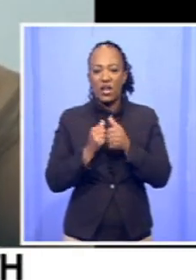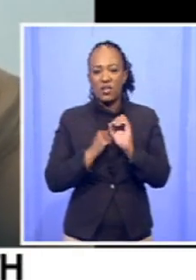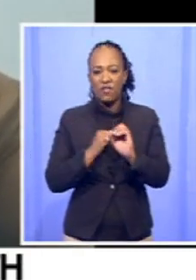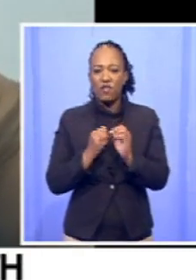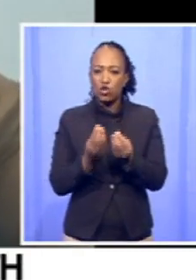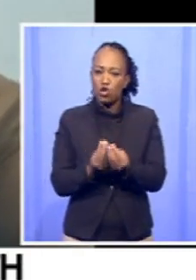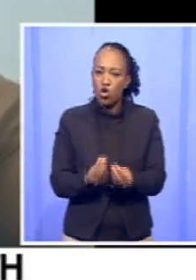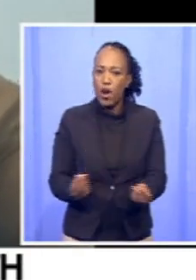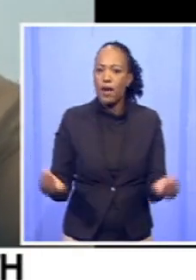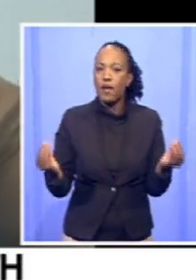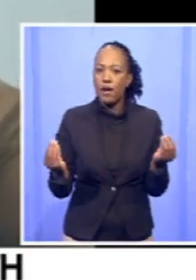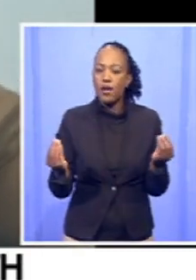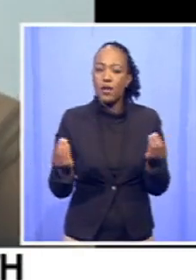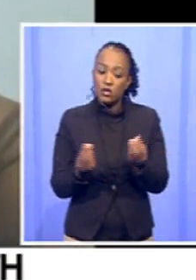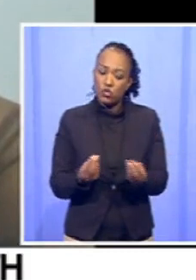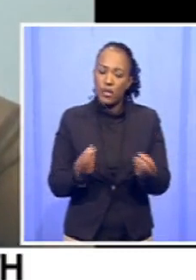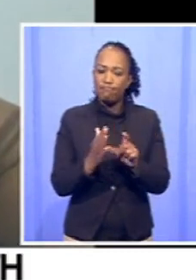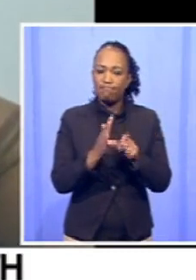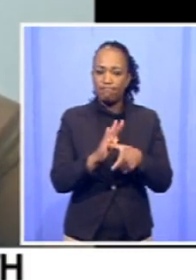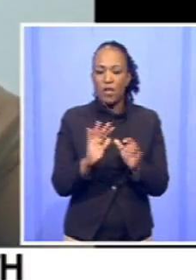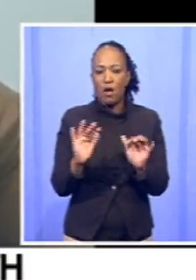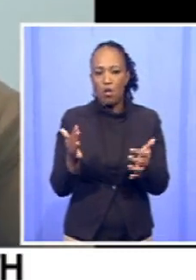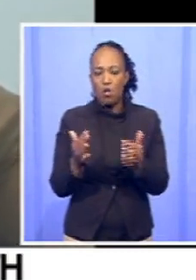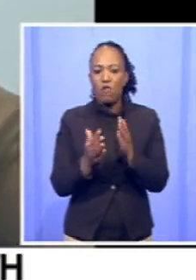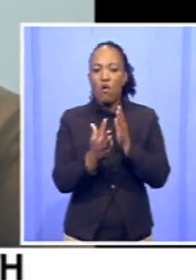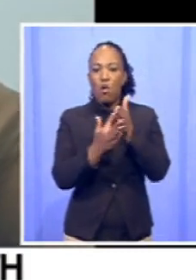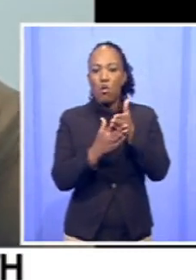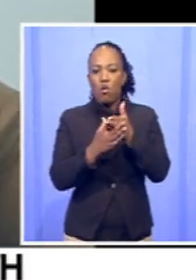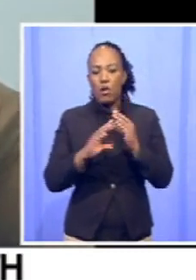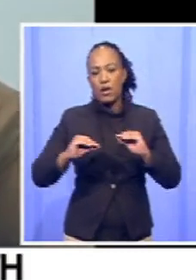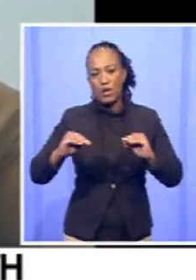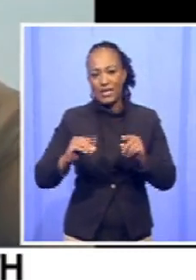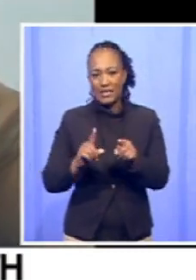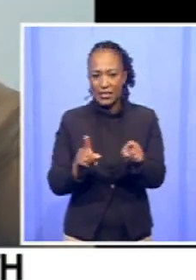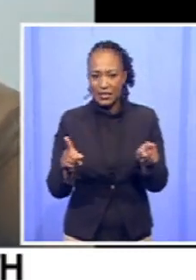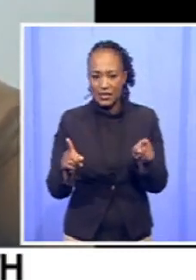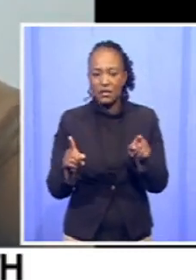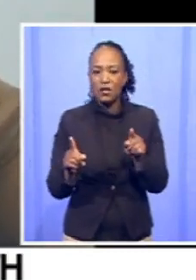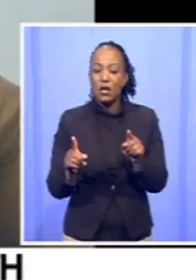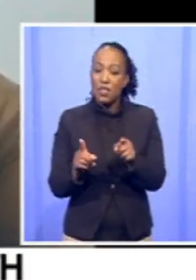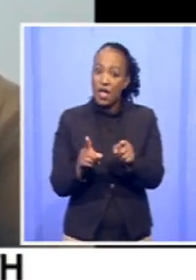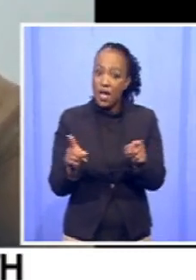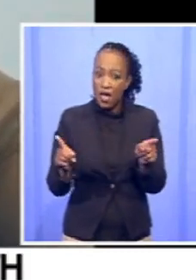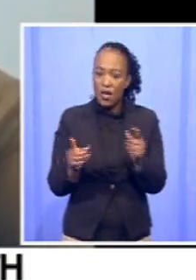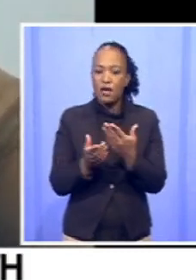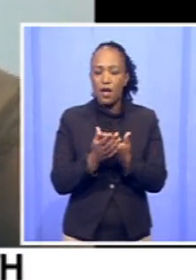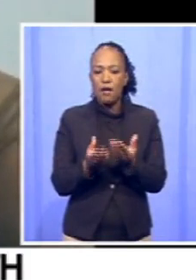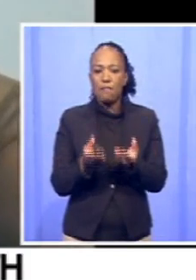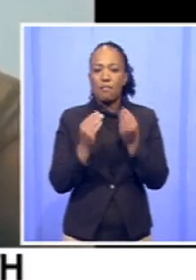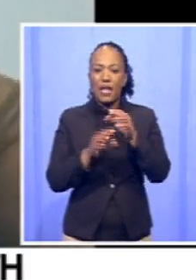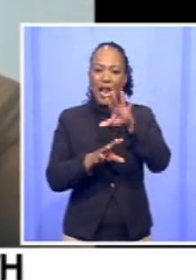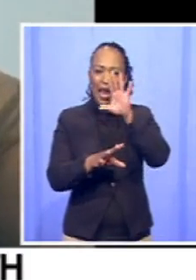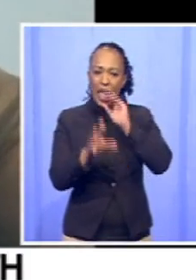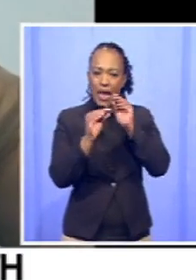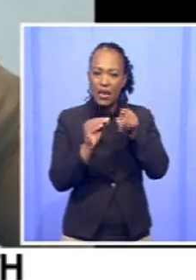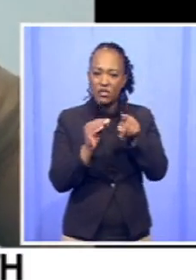then also children with disabilities, the opportunity to access education in order for them to be able to get onto learnerships after school, in